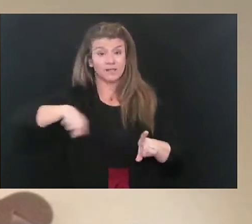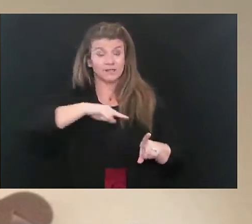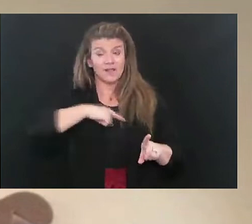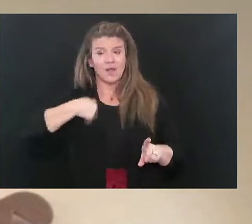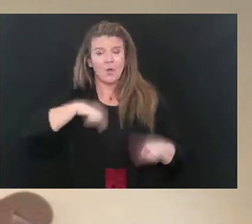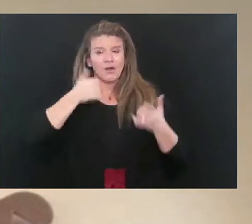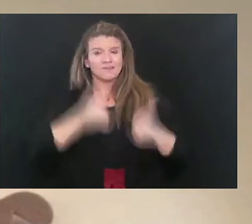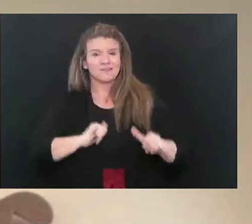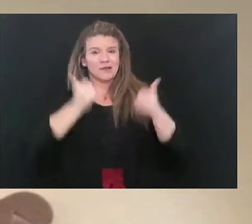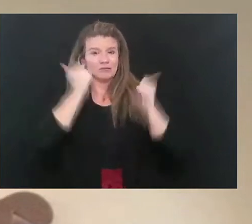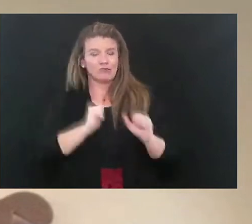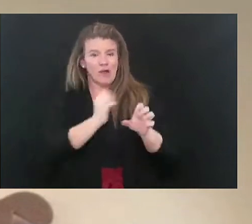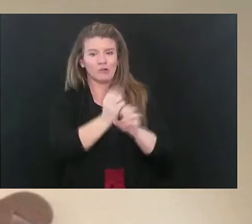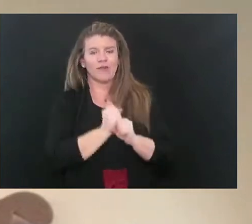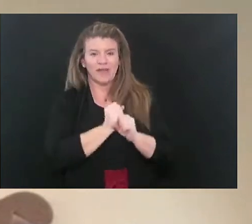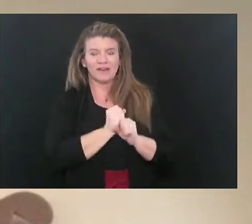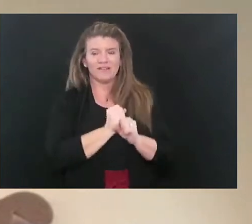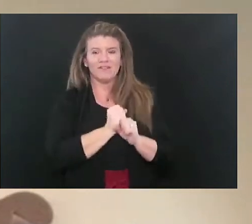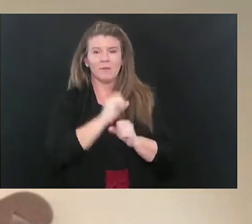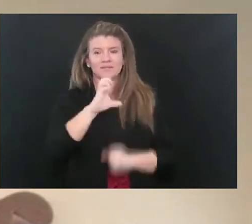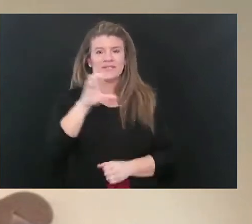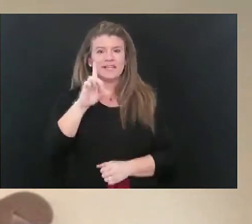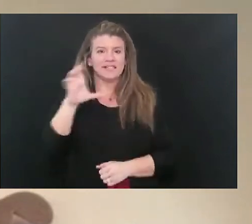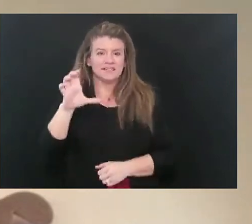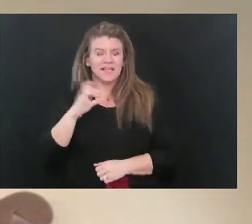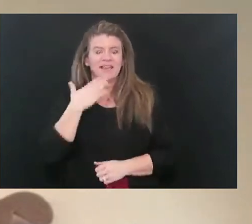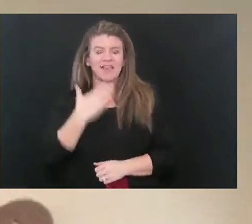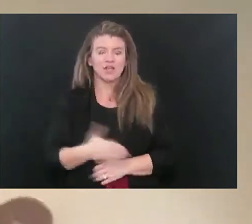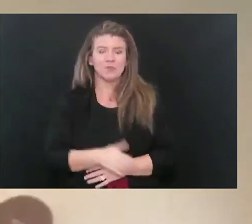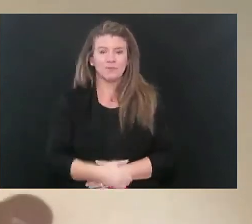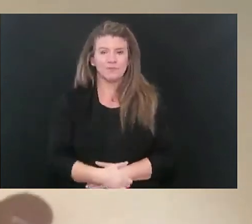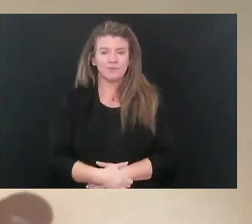attempting to get from the CDC. Thank you.